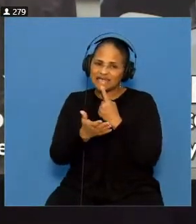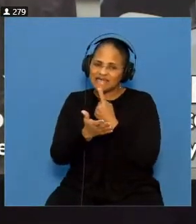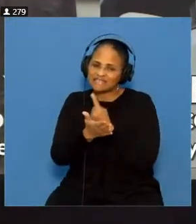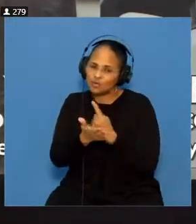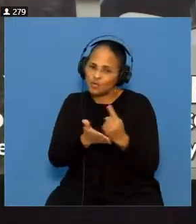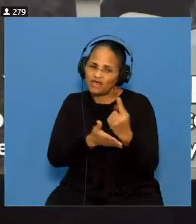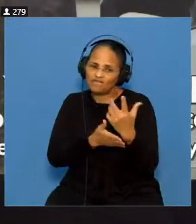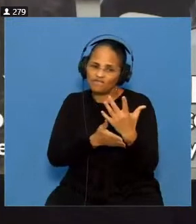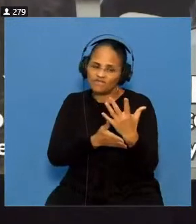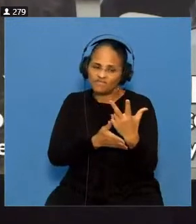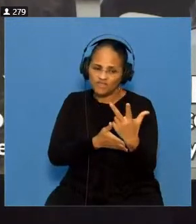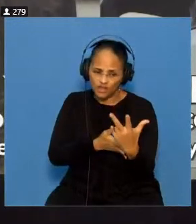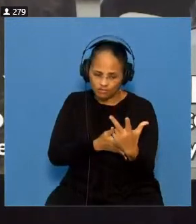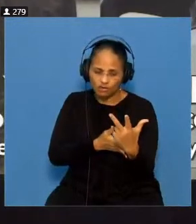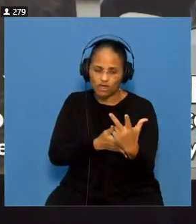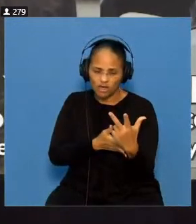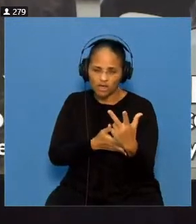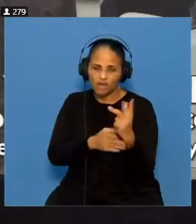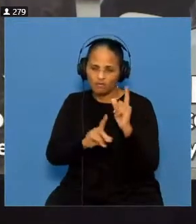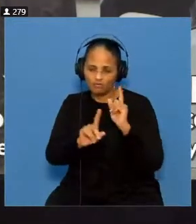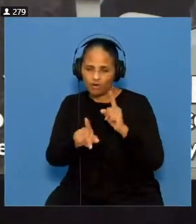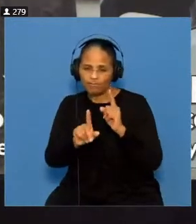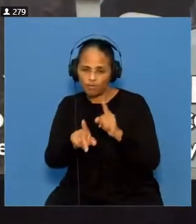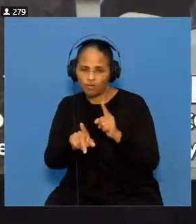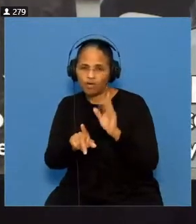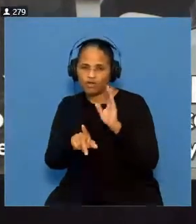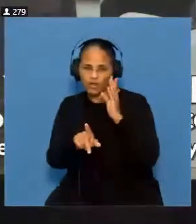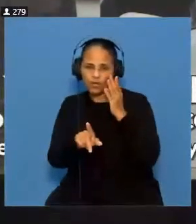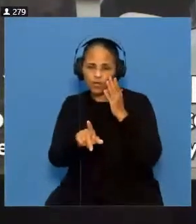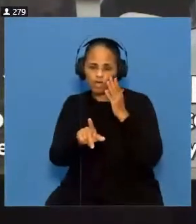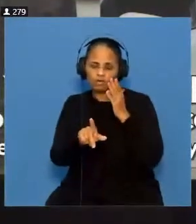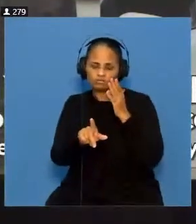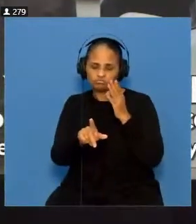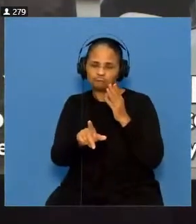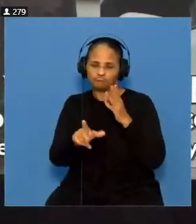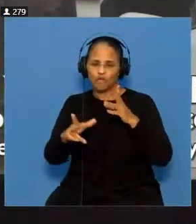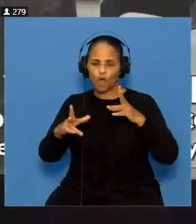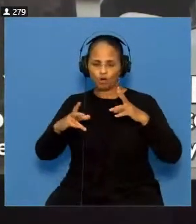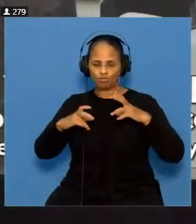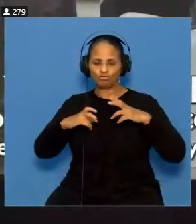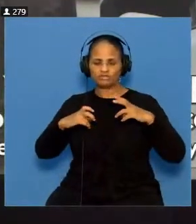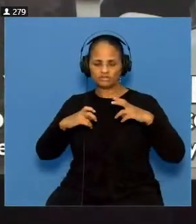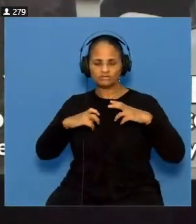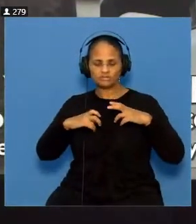the report from epidemiologists, which will cover the Christmas break, and we can look